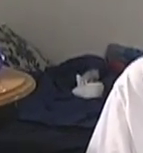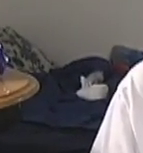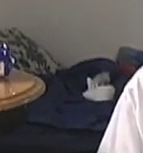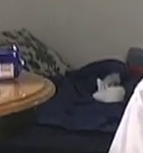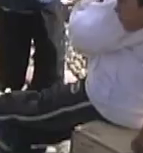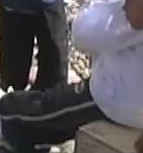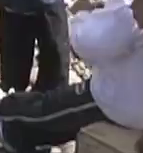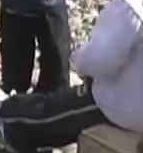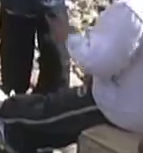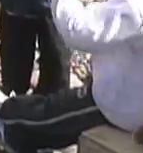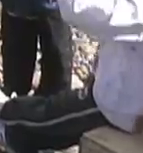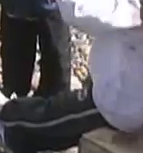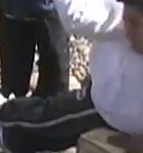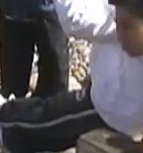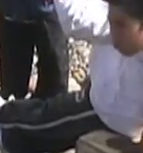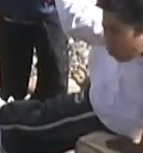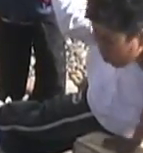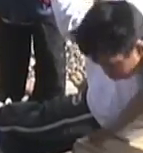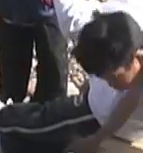communicating.